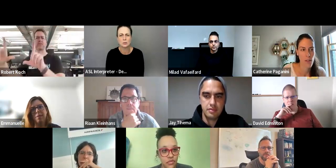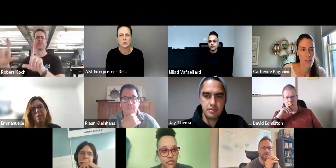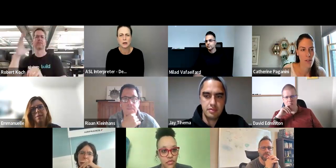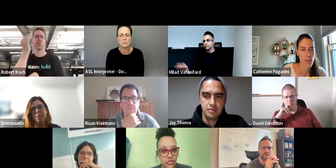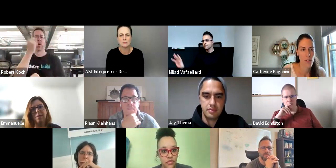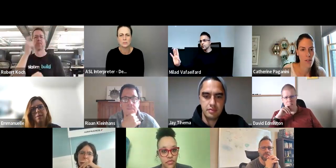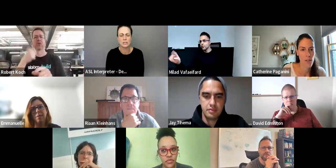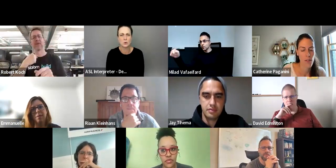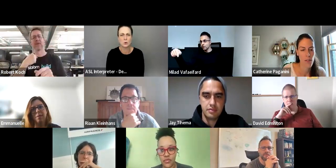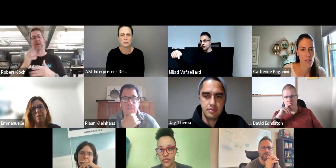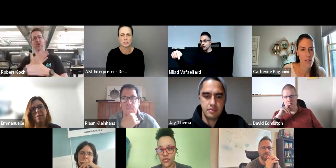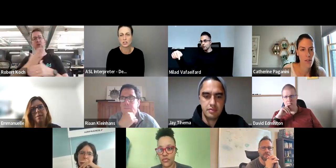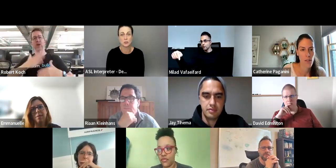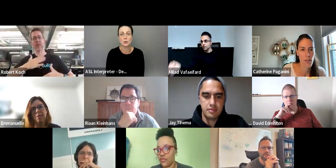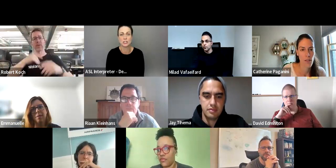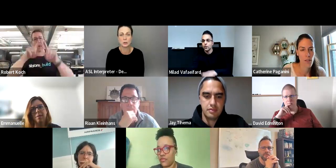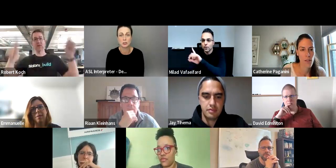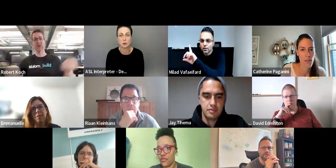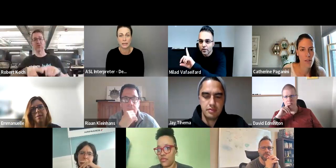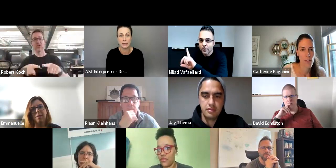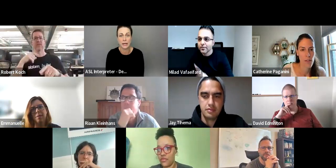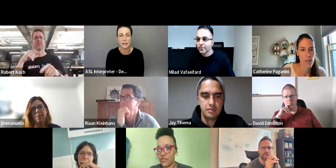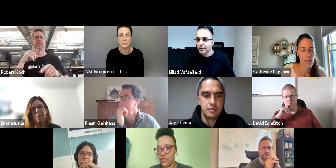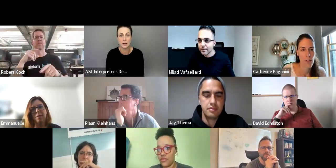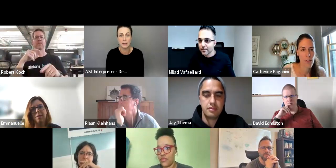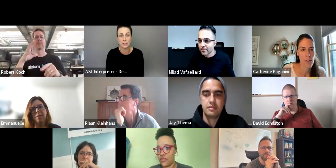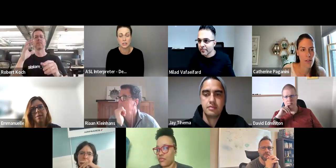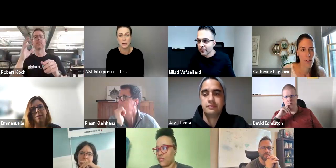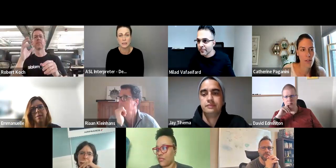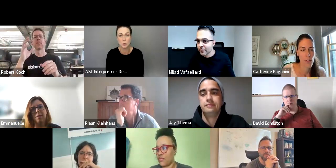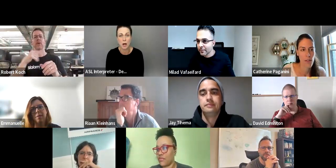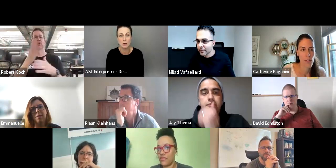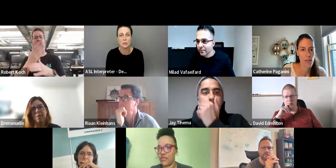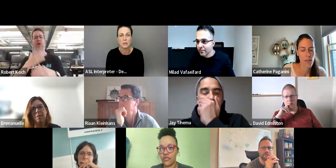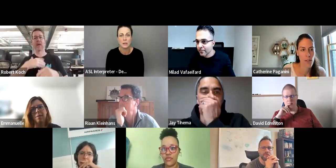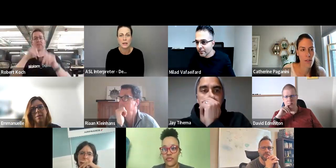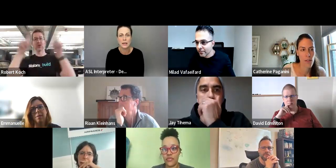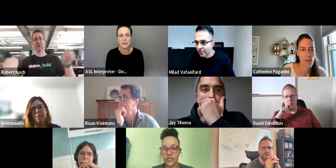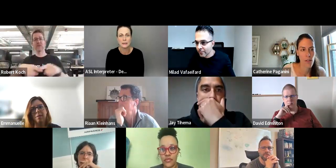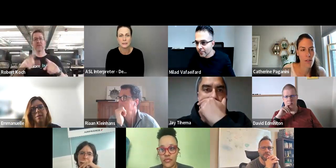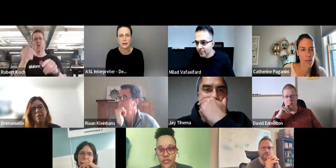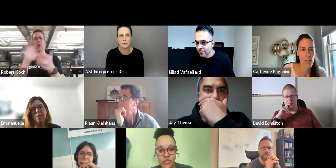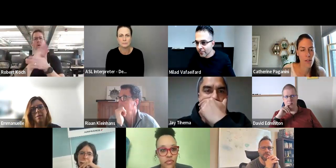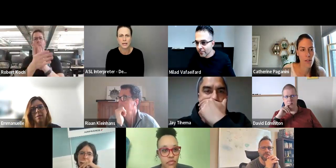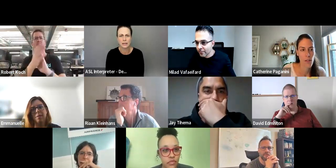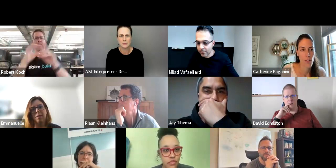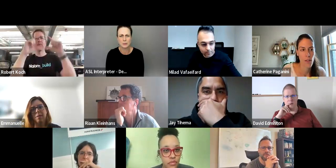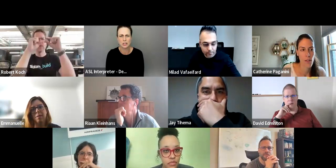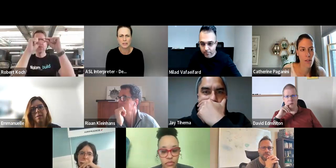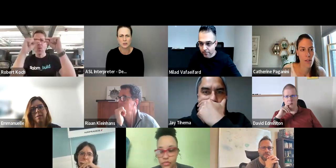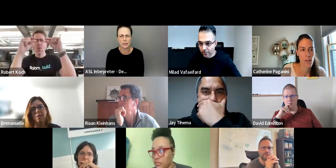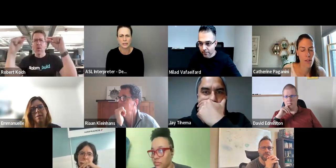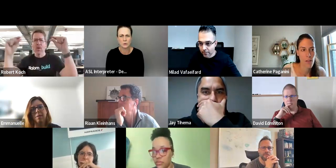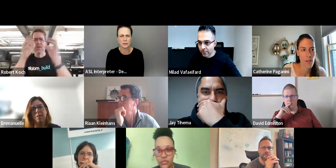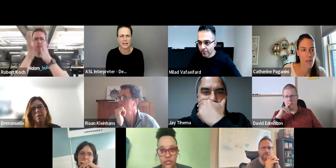try to get your share so you can share your screen and I can share mine as well. And I'd like to be able to